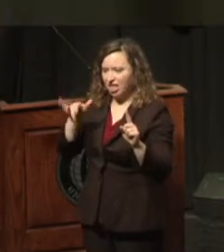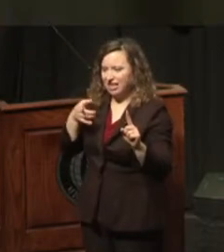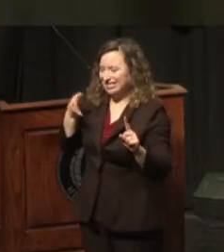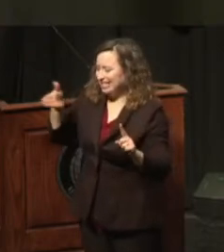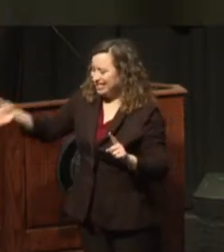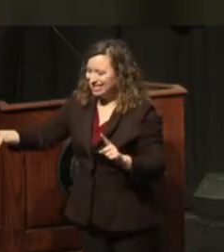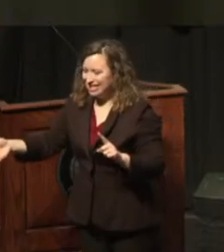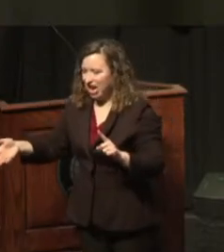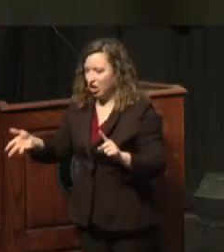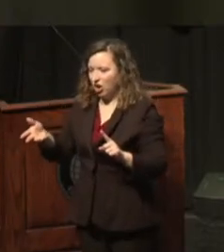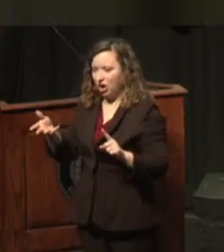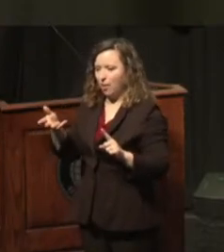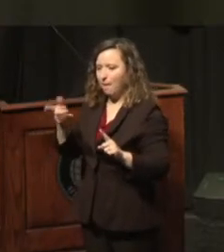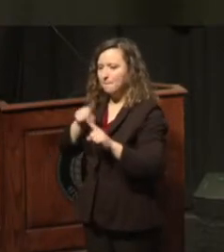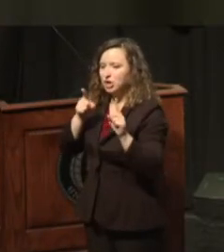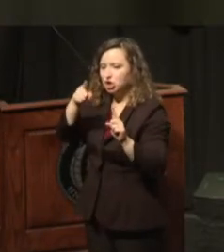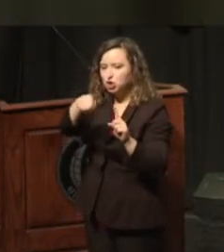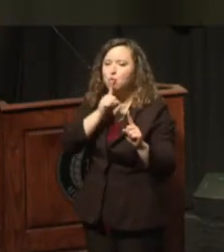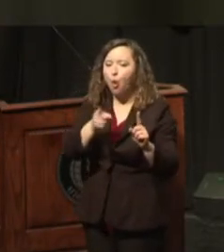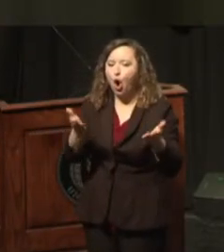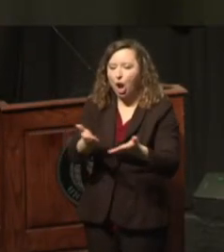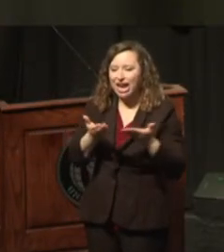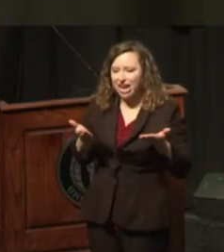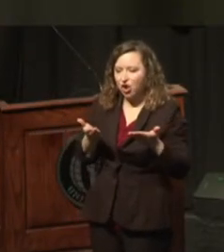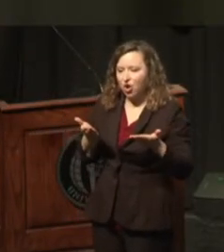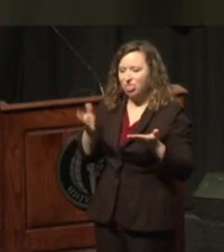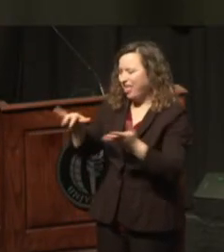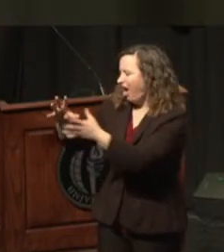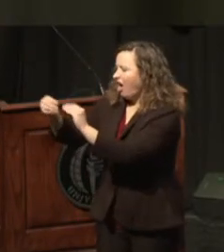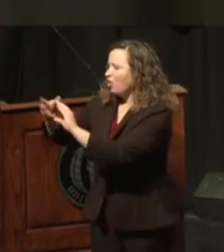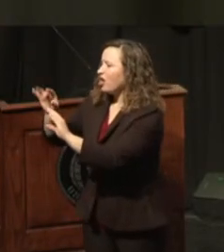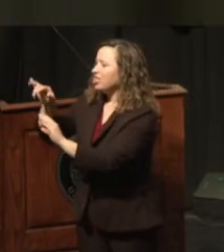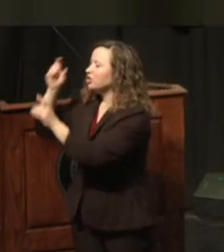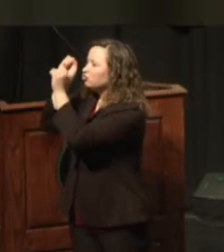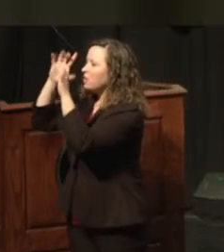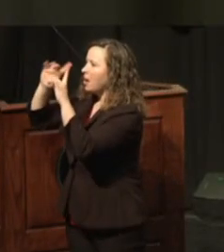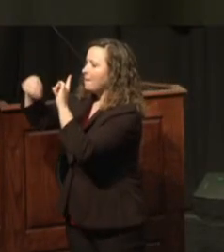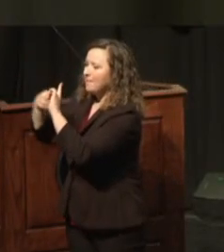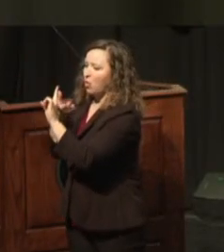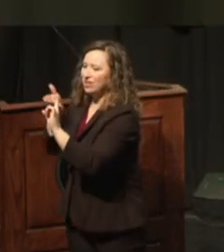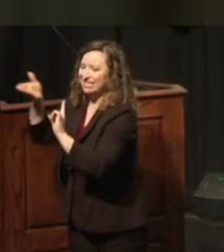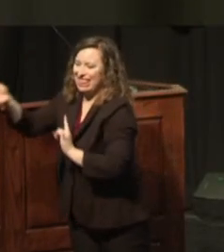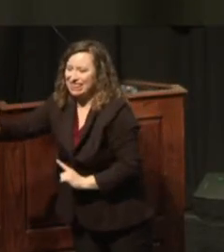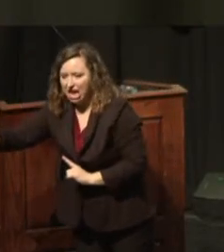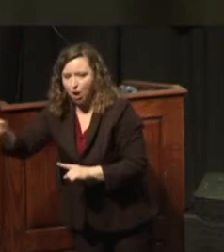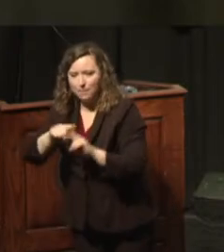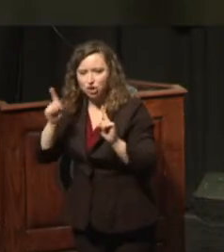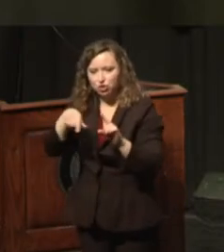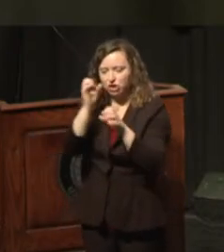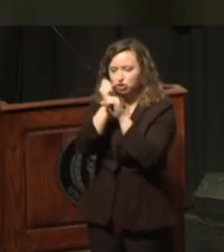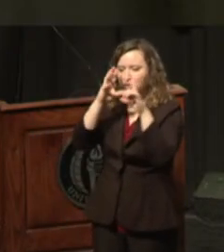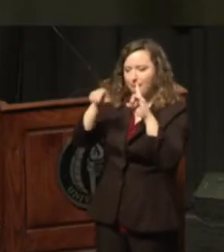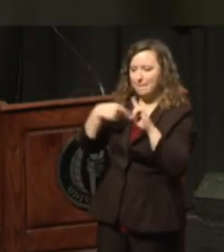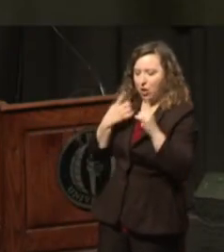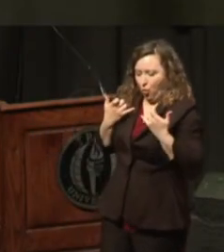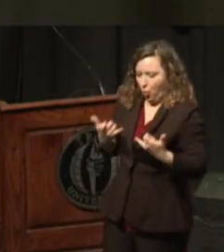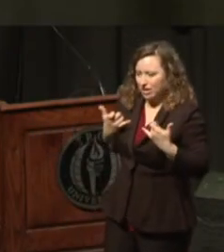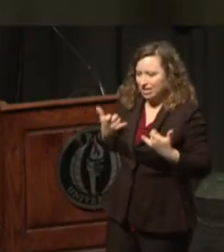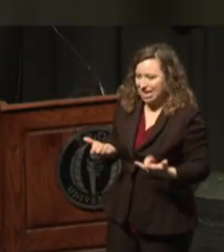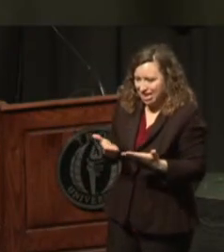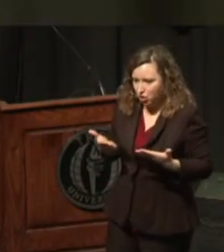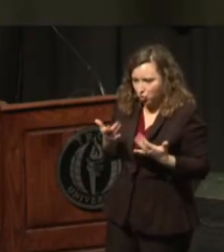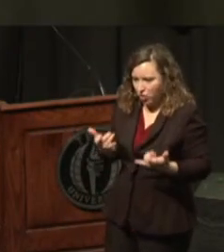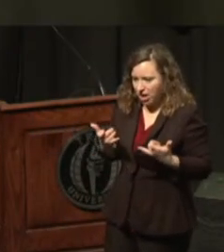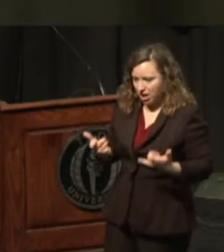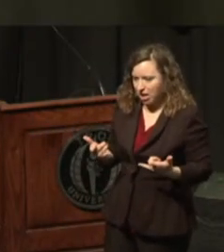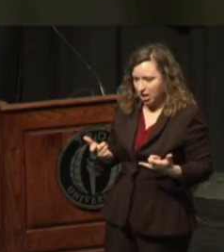right? Andy, come on, get a hold of yourself." Andy says, "You're right, that's down there, and I'm in here." I guess it comes down to a simple choice,